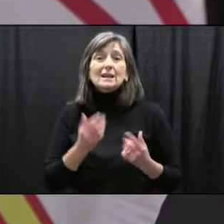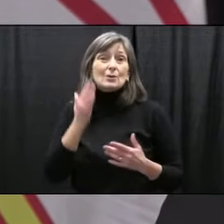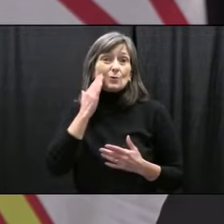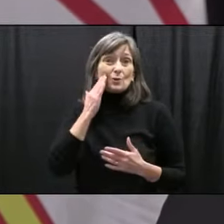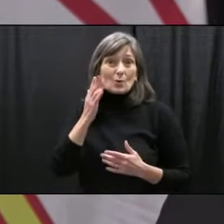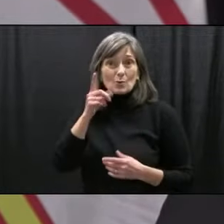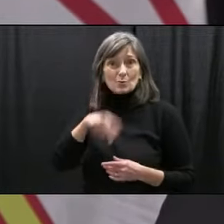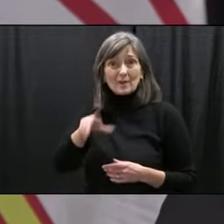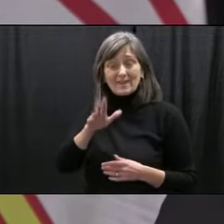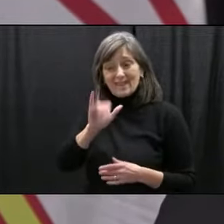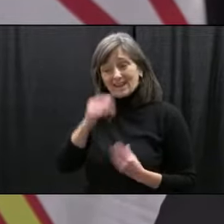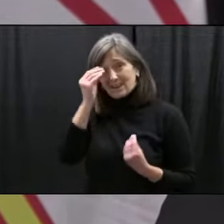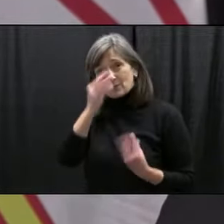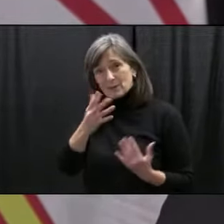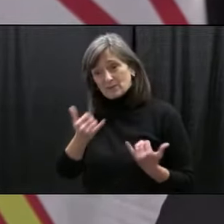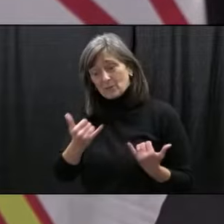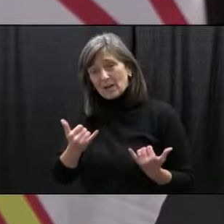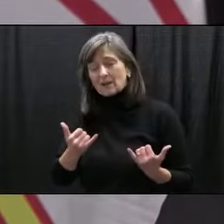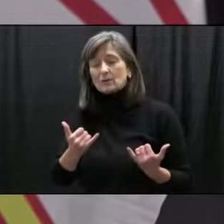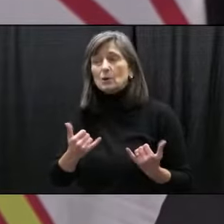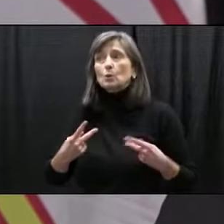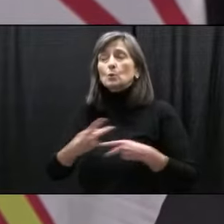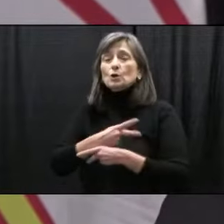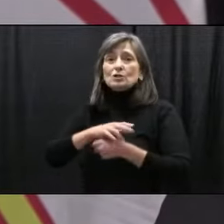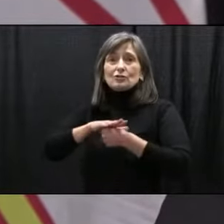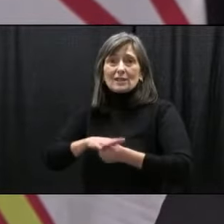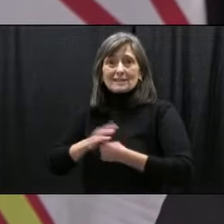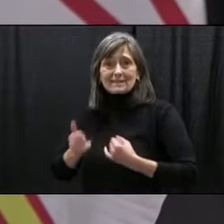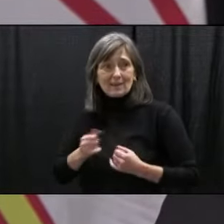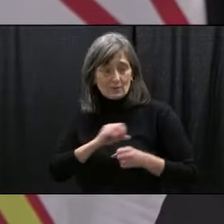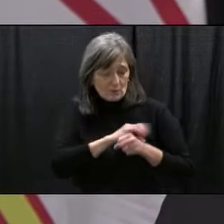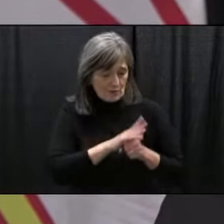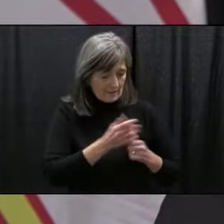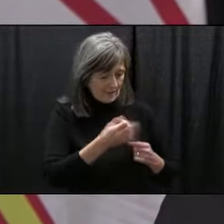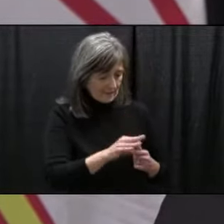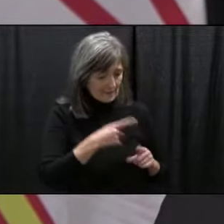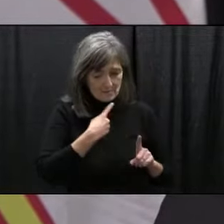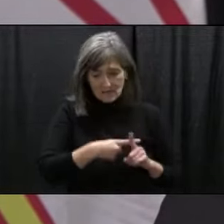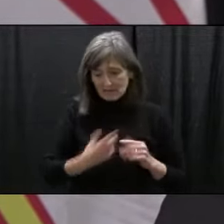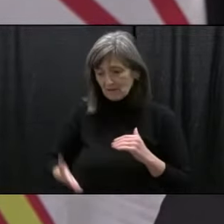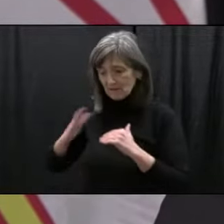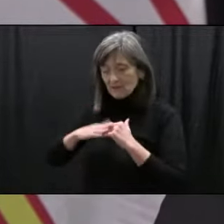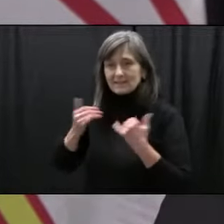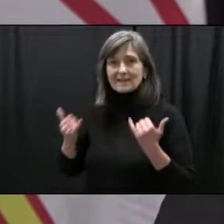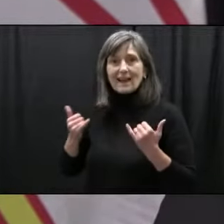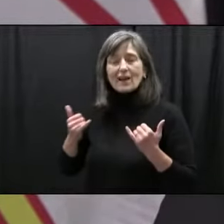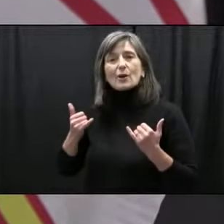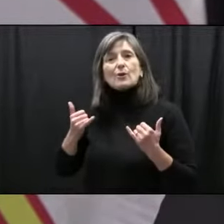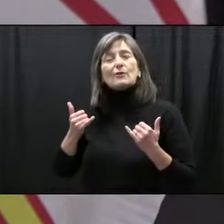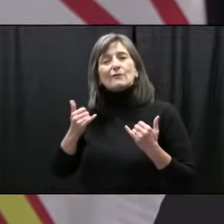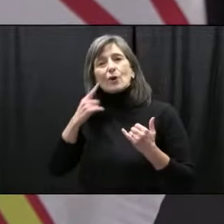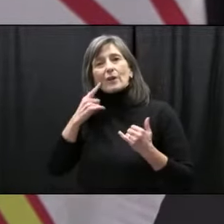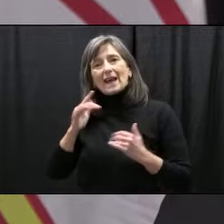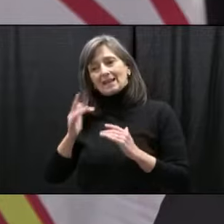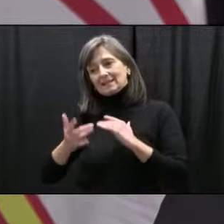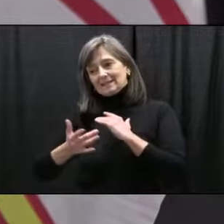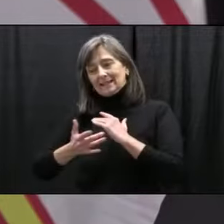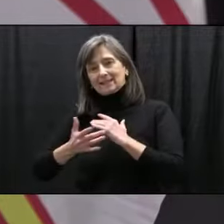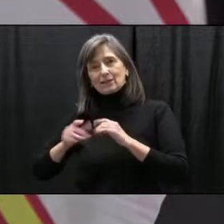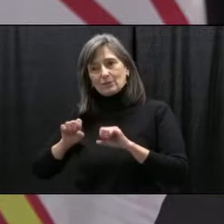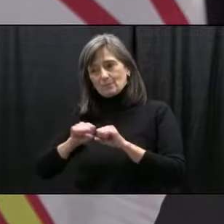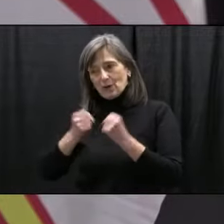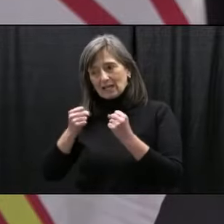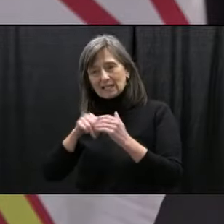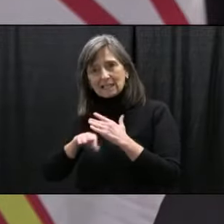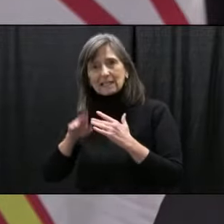to stresses you're already feeling in the midst of a COVID crisis and other things that may be impacting your